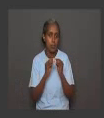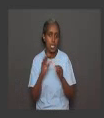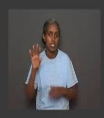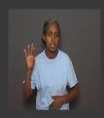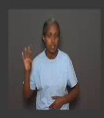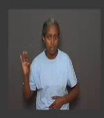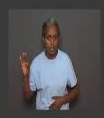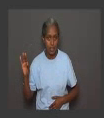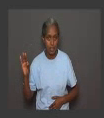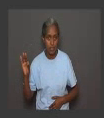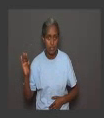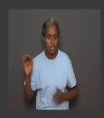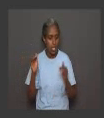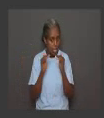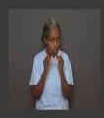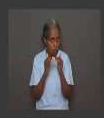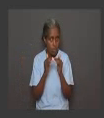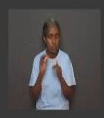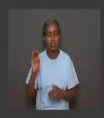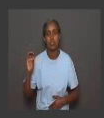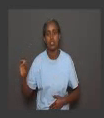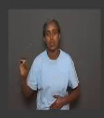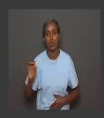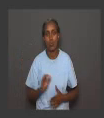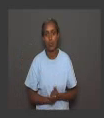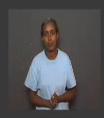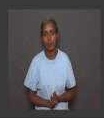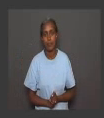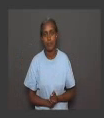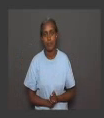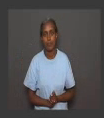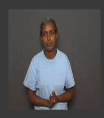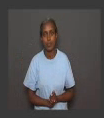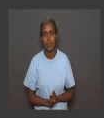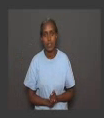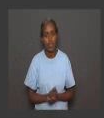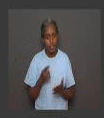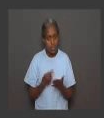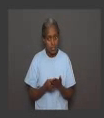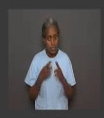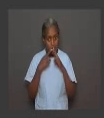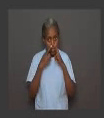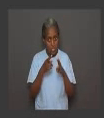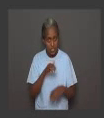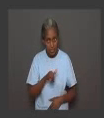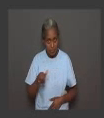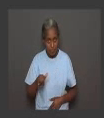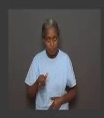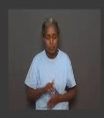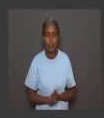plus 9 equals 0. Does that match your answer,